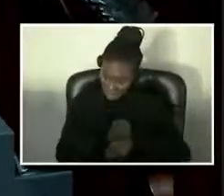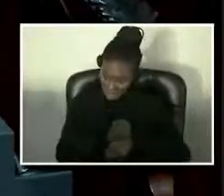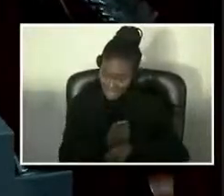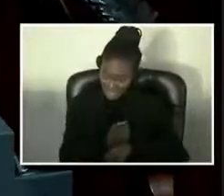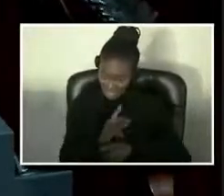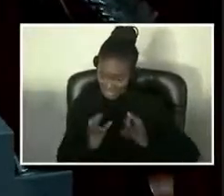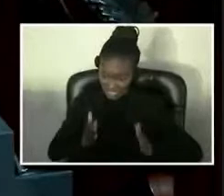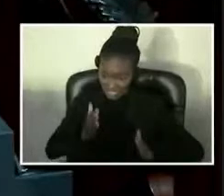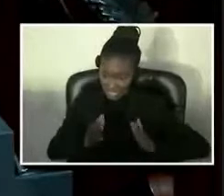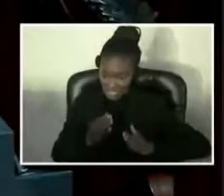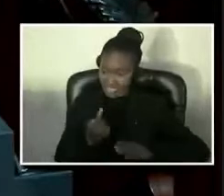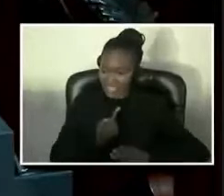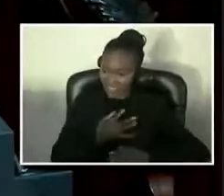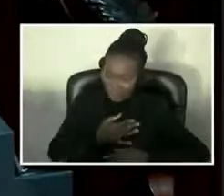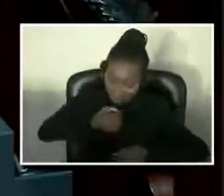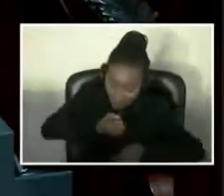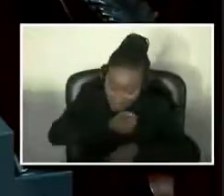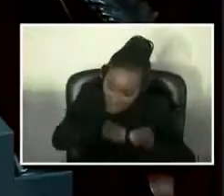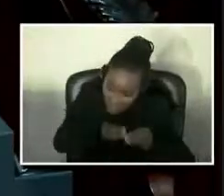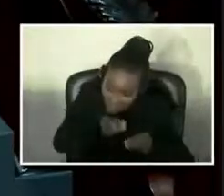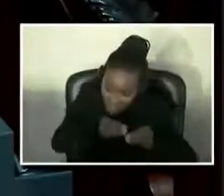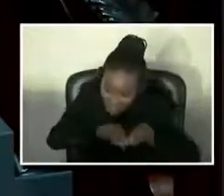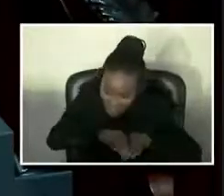then figuring wednesday